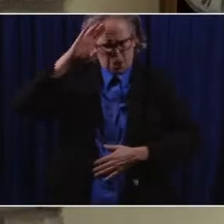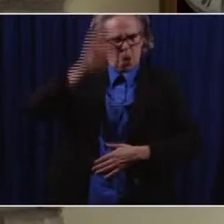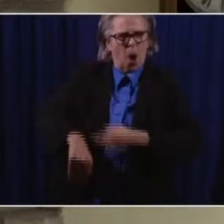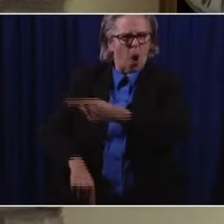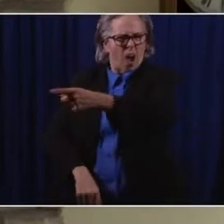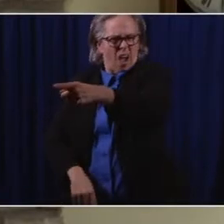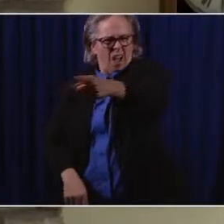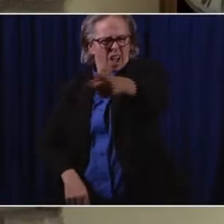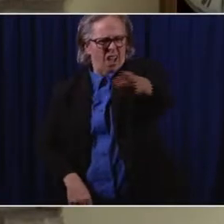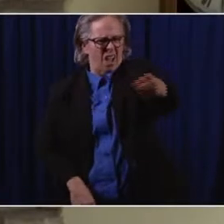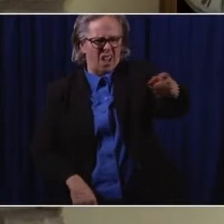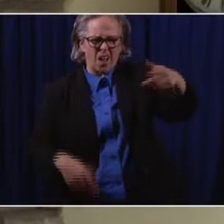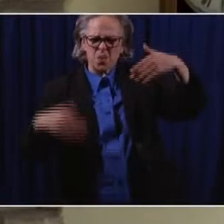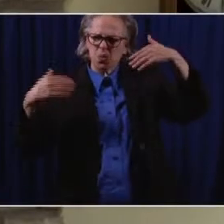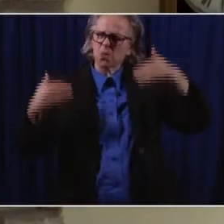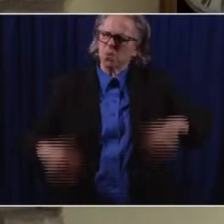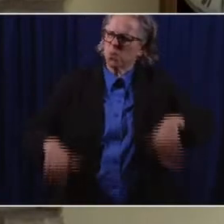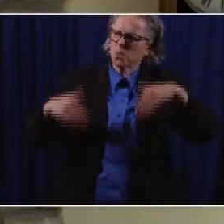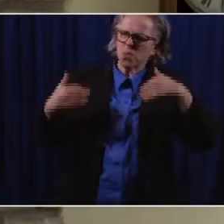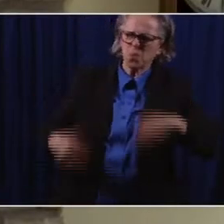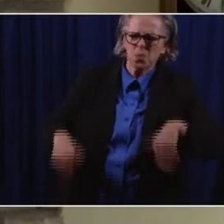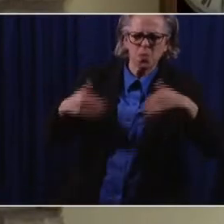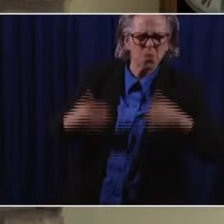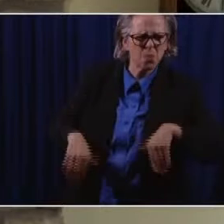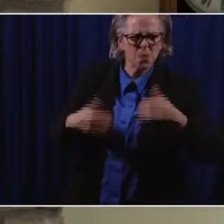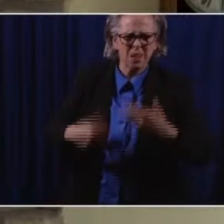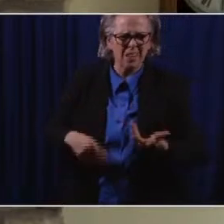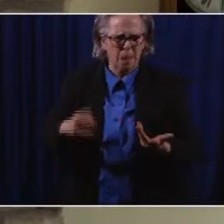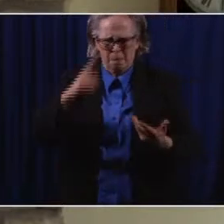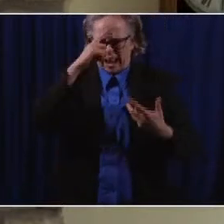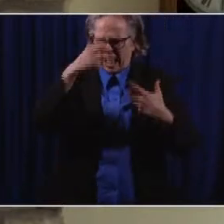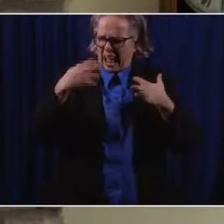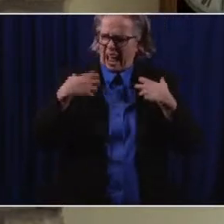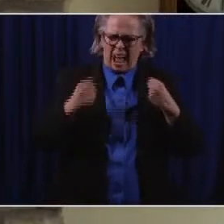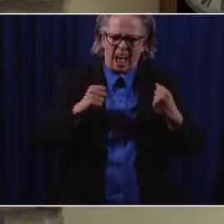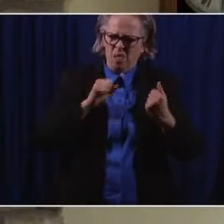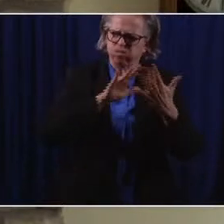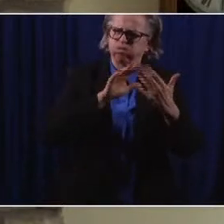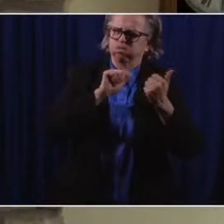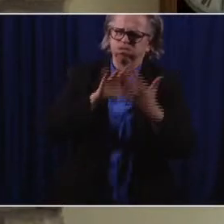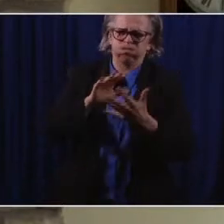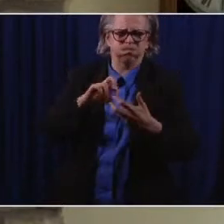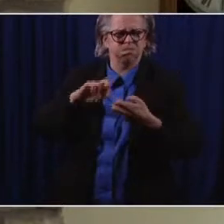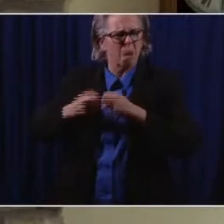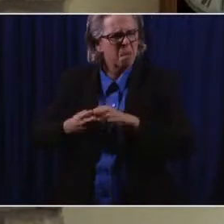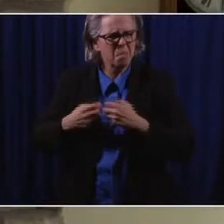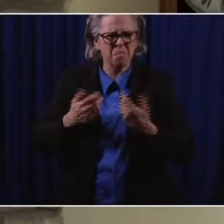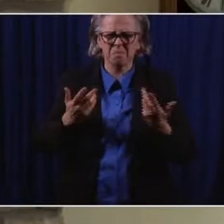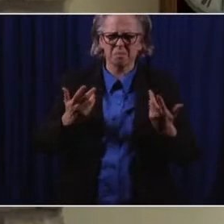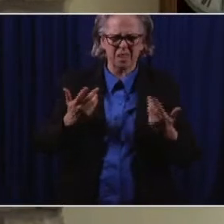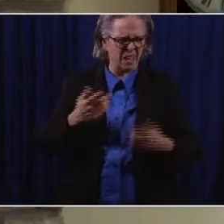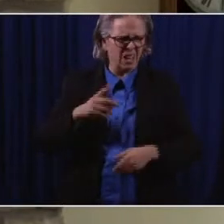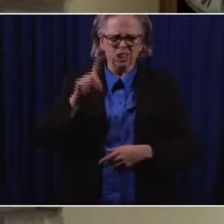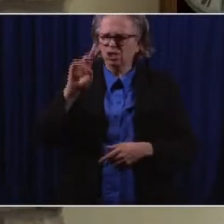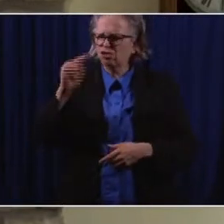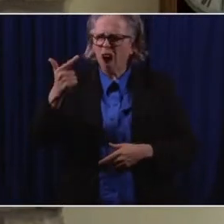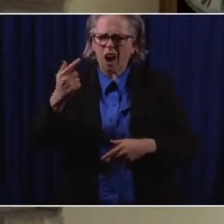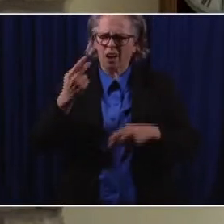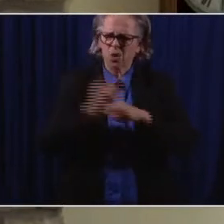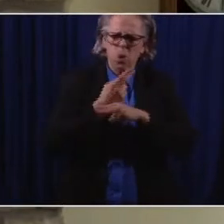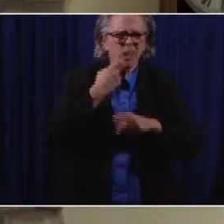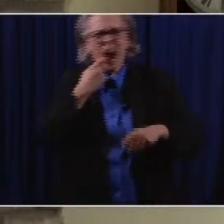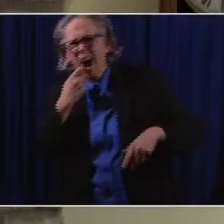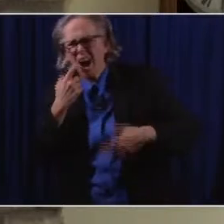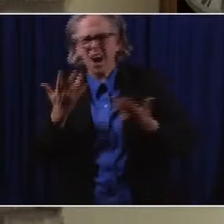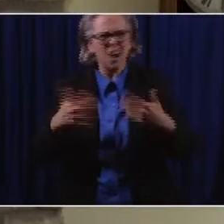we're seeing an increase in mental health problems. We're seeing an increase in drug use, drug